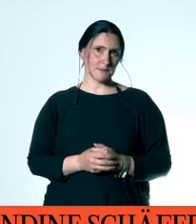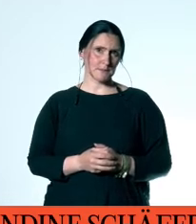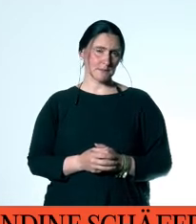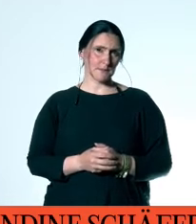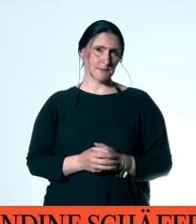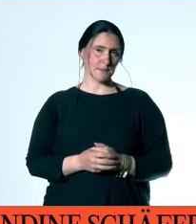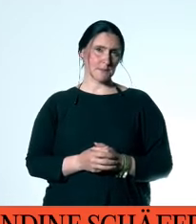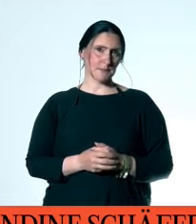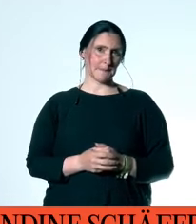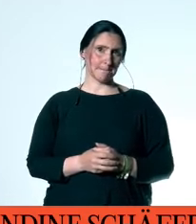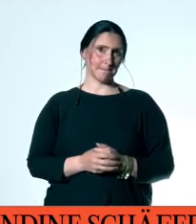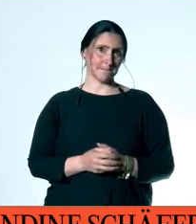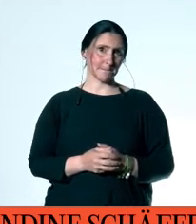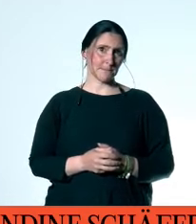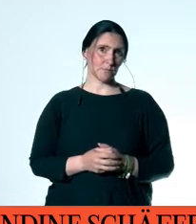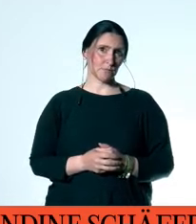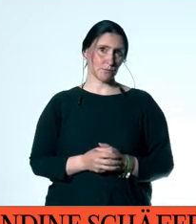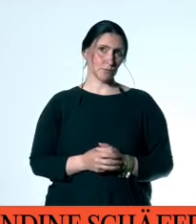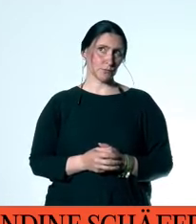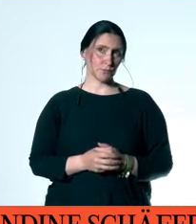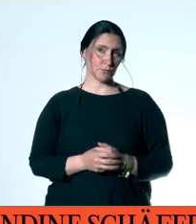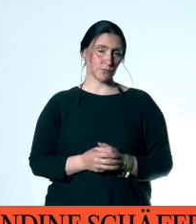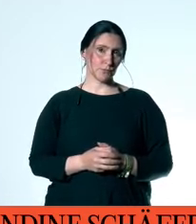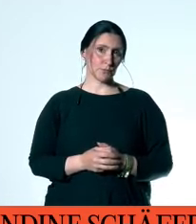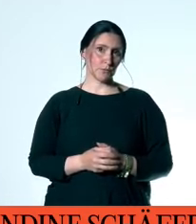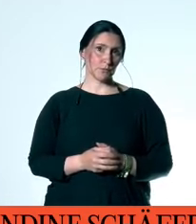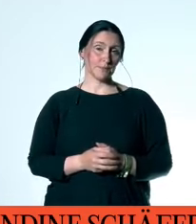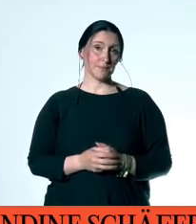Und da haben wir diese Tejadas, die Sängerinnen.